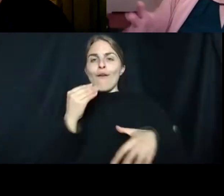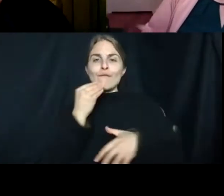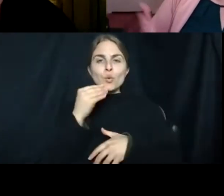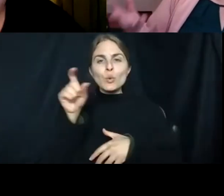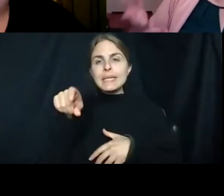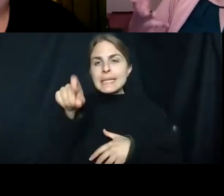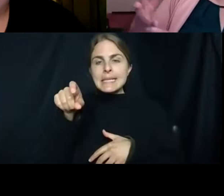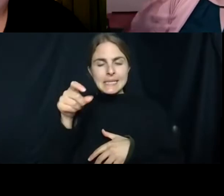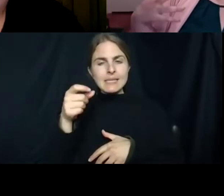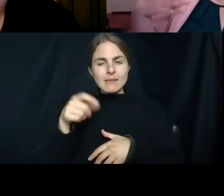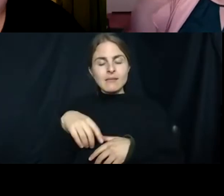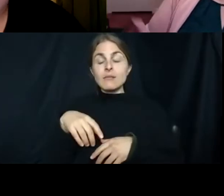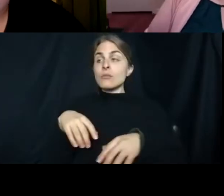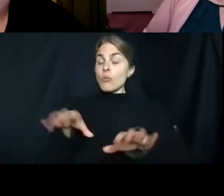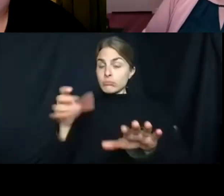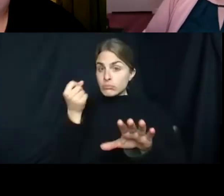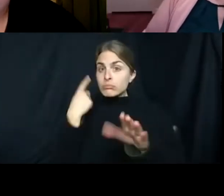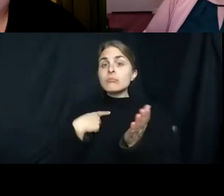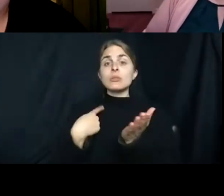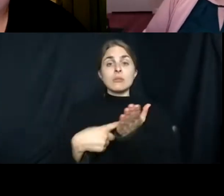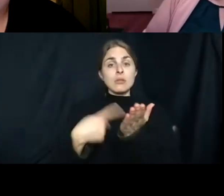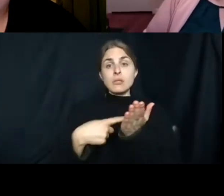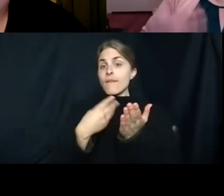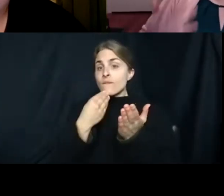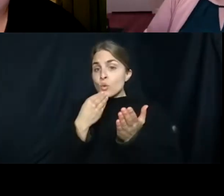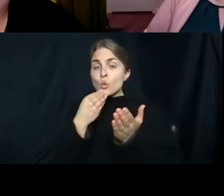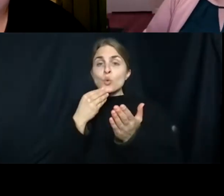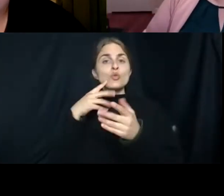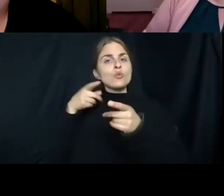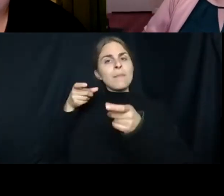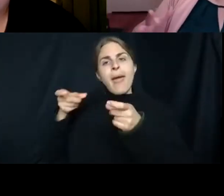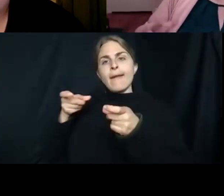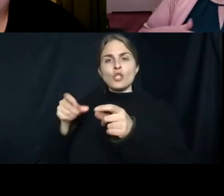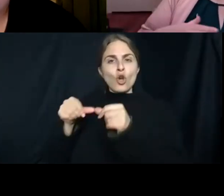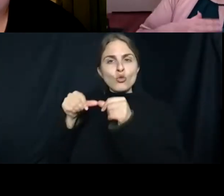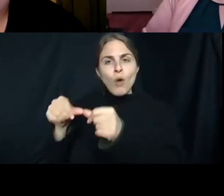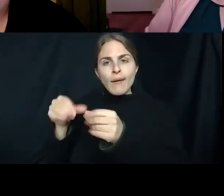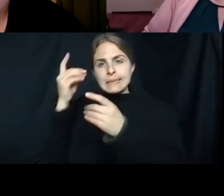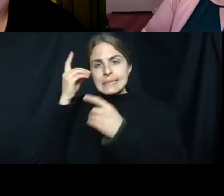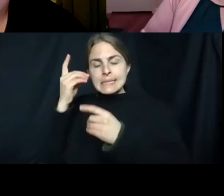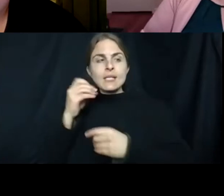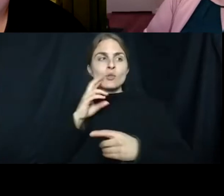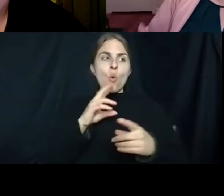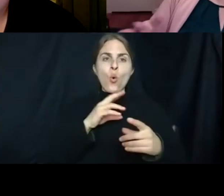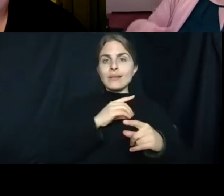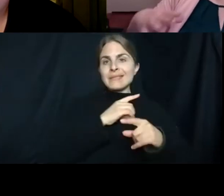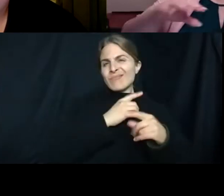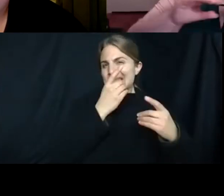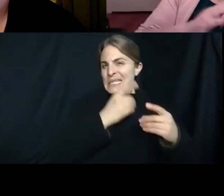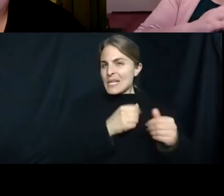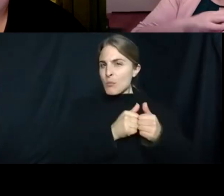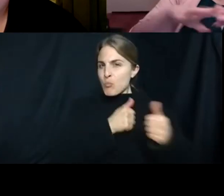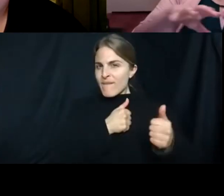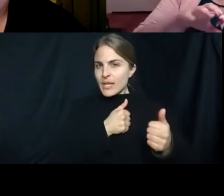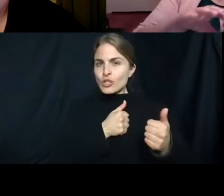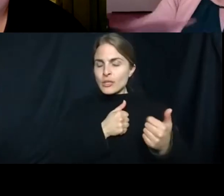even if we're discussing like food to manage a chronic disease or disease prevention, It's so, so, so far beyond